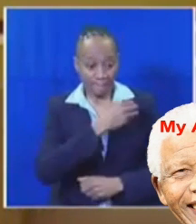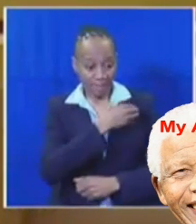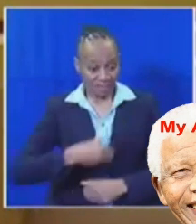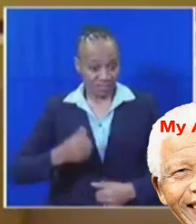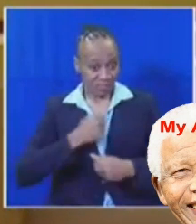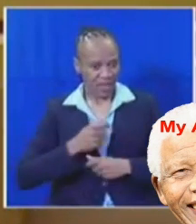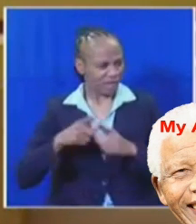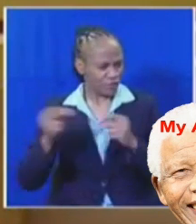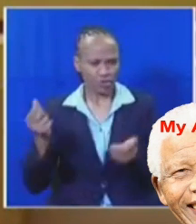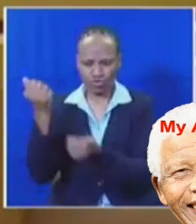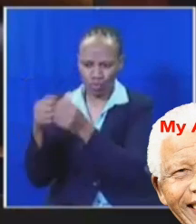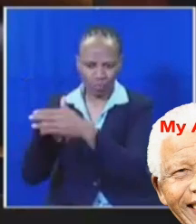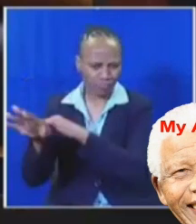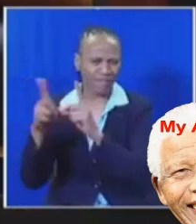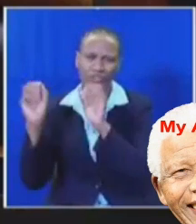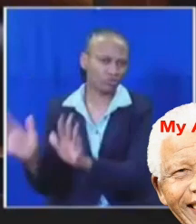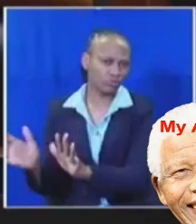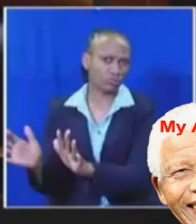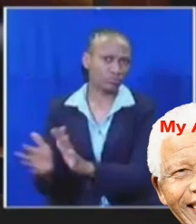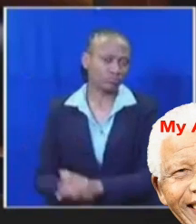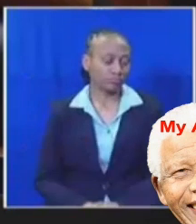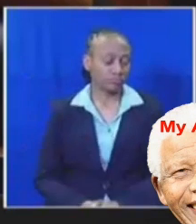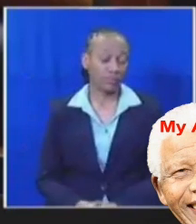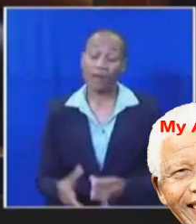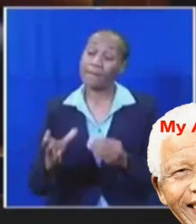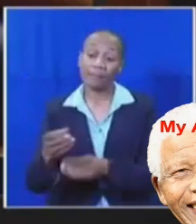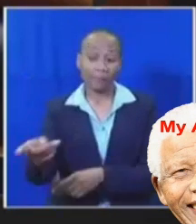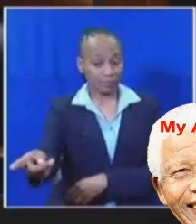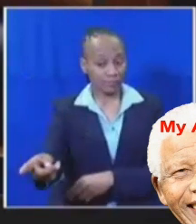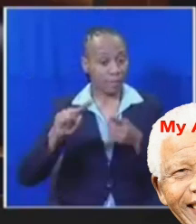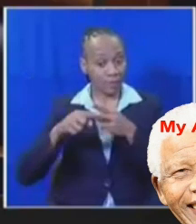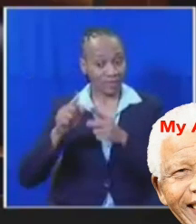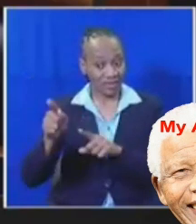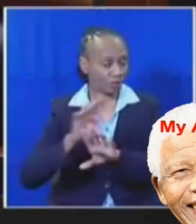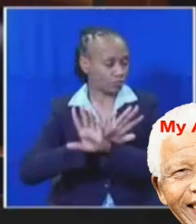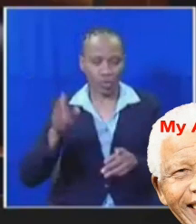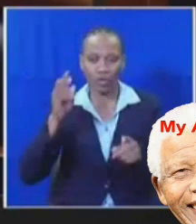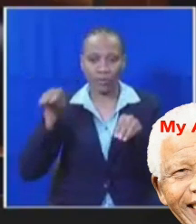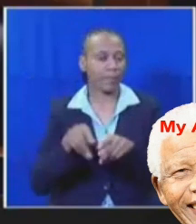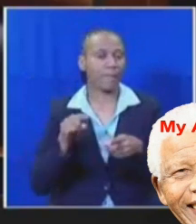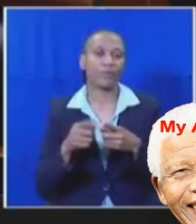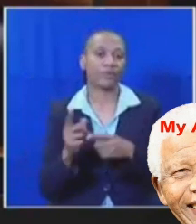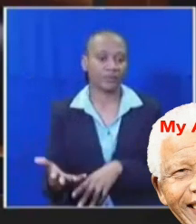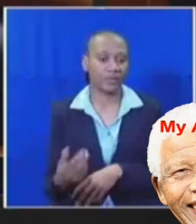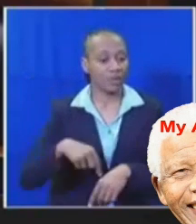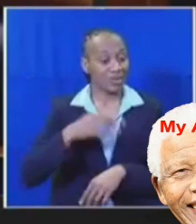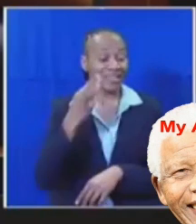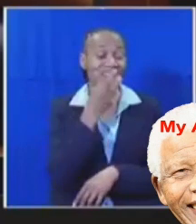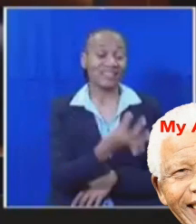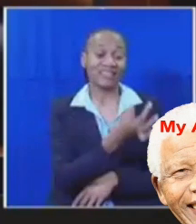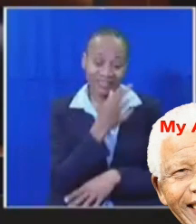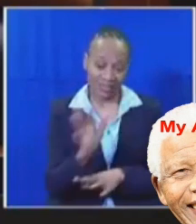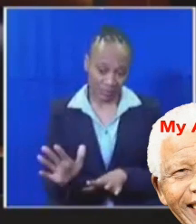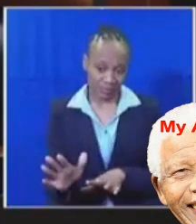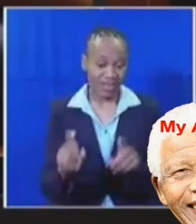court. Honorable Member, I don't think that's a point of order. We have indicated that on the matter